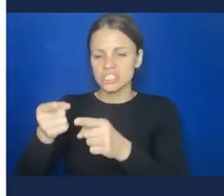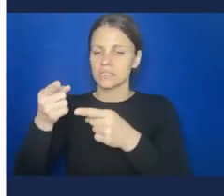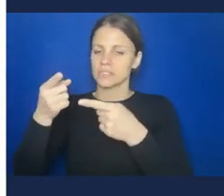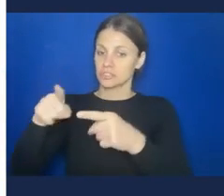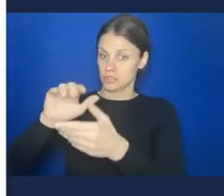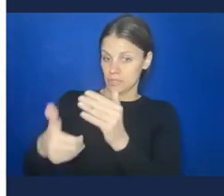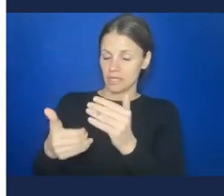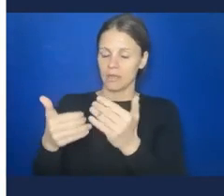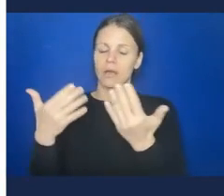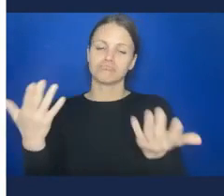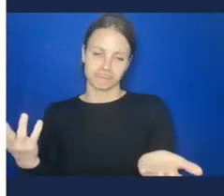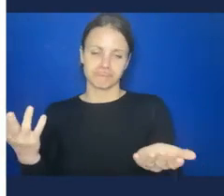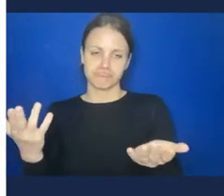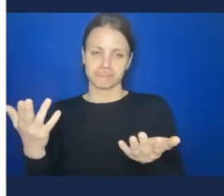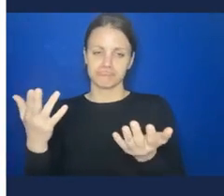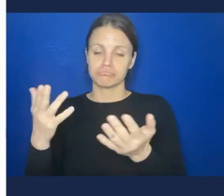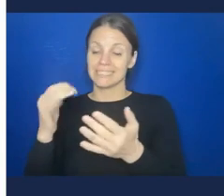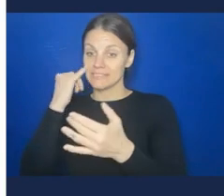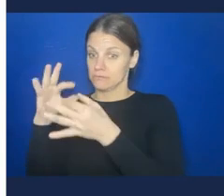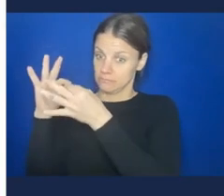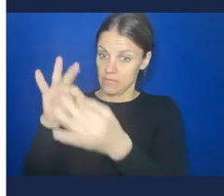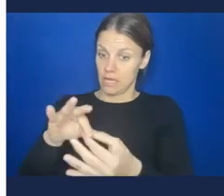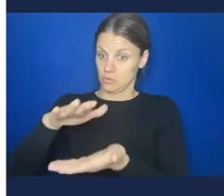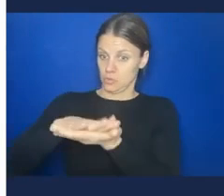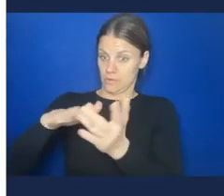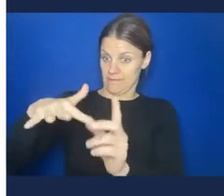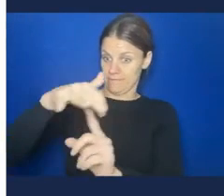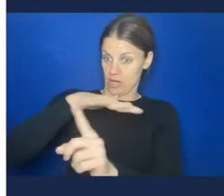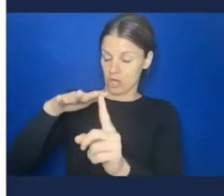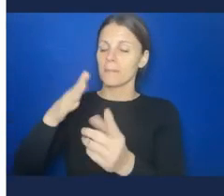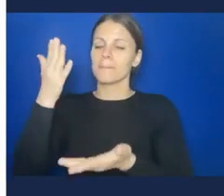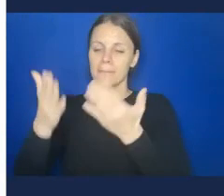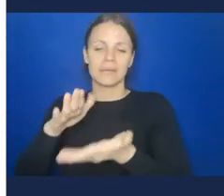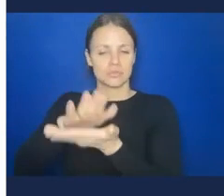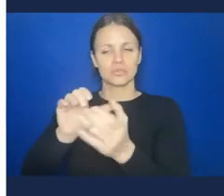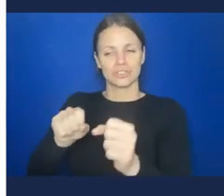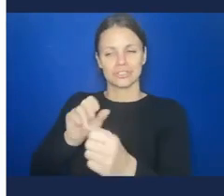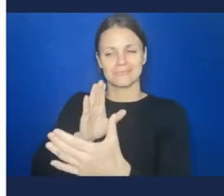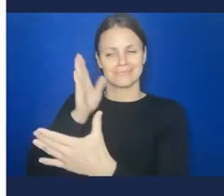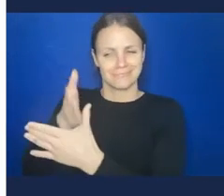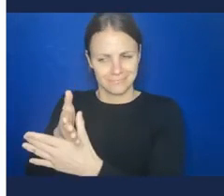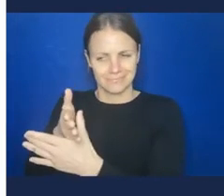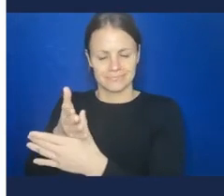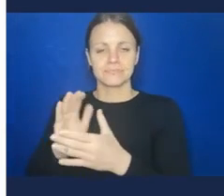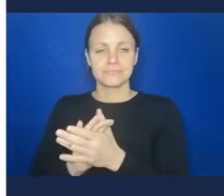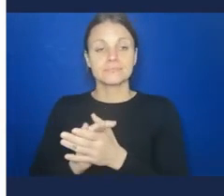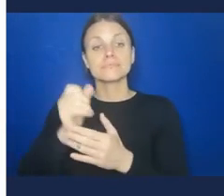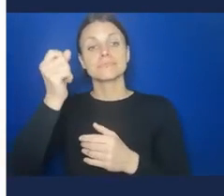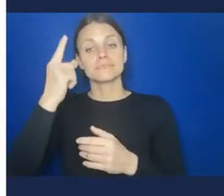weekend that directly related to the school environment, then maybe the school could intervene. But on their